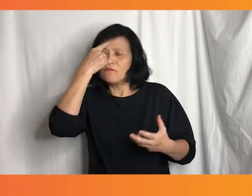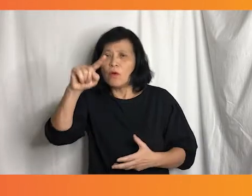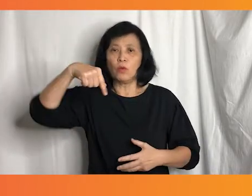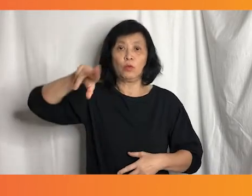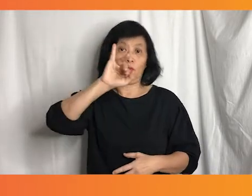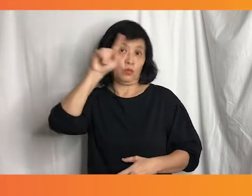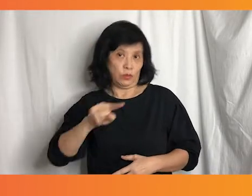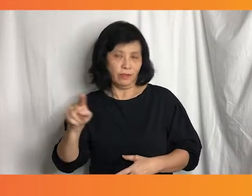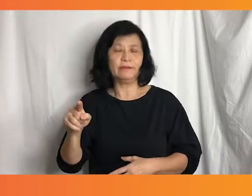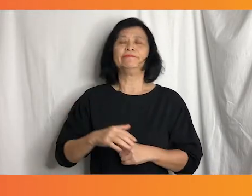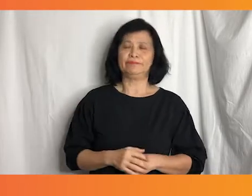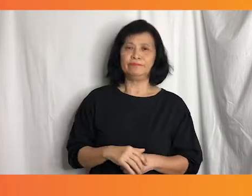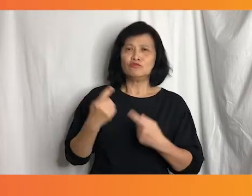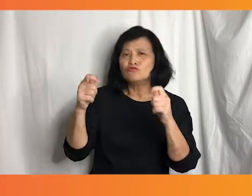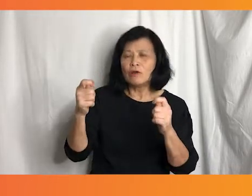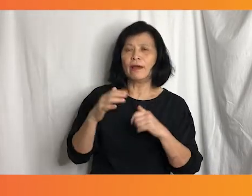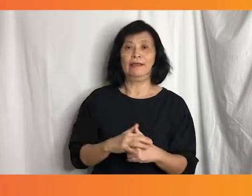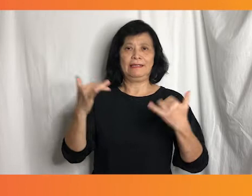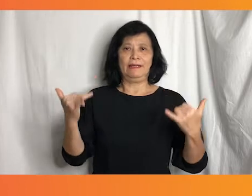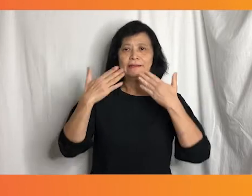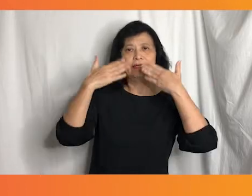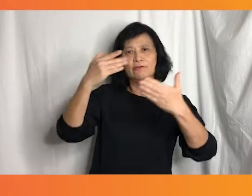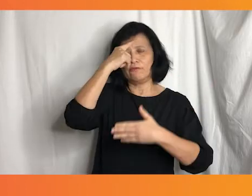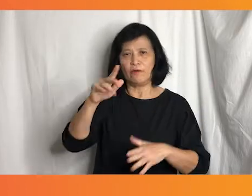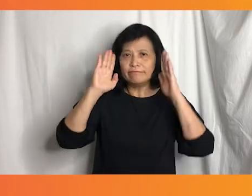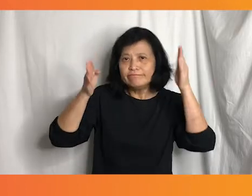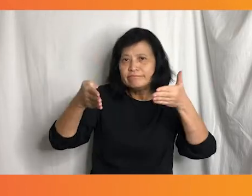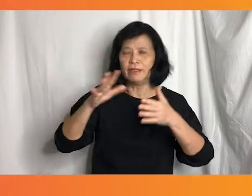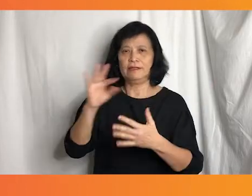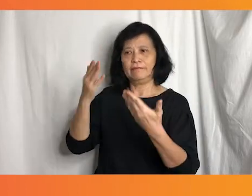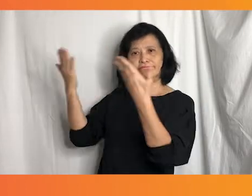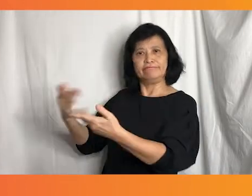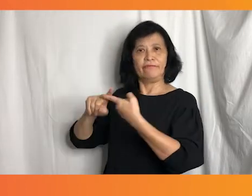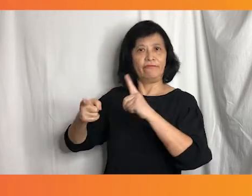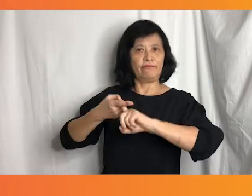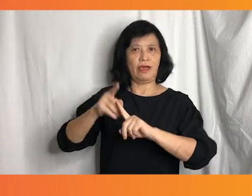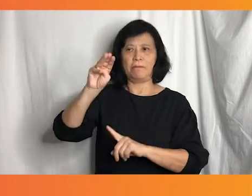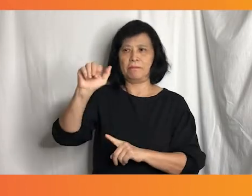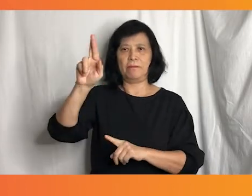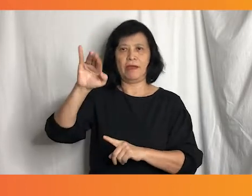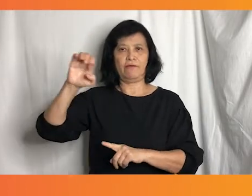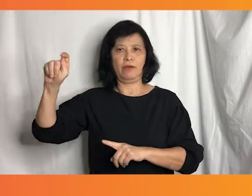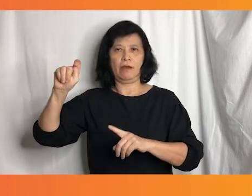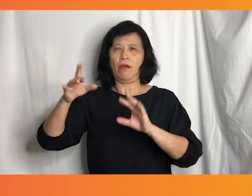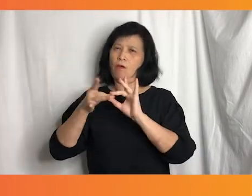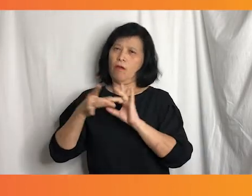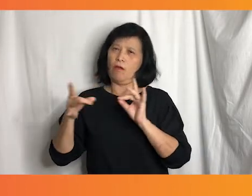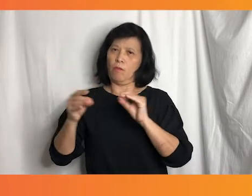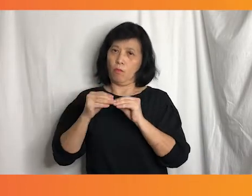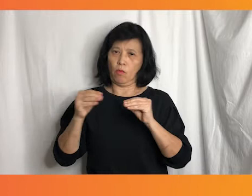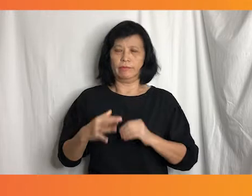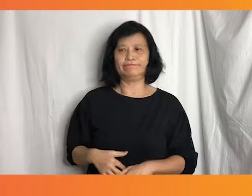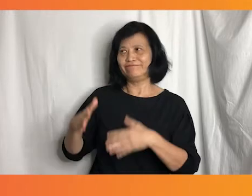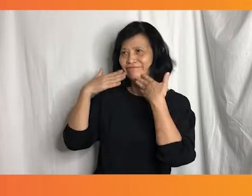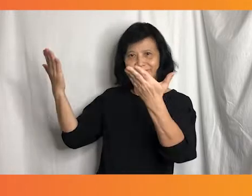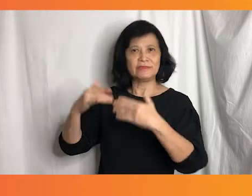quiz. Lastly, thank you for listening, and now I shall hand over the session to my friend Mariette. Mariette, please. Thank